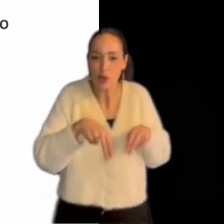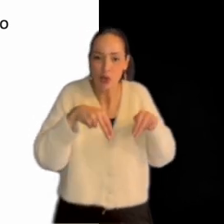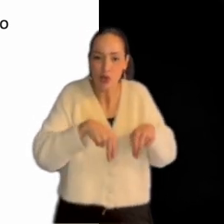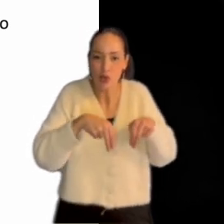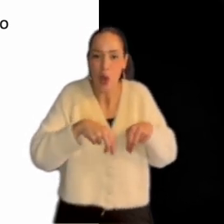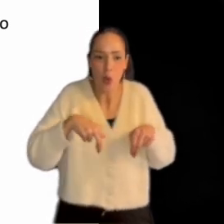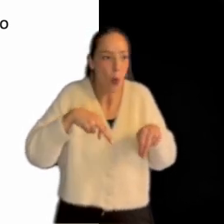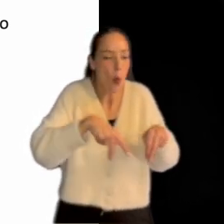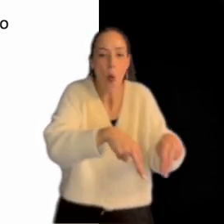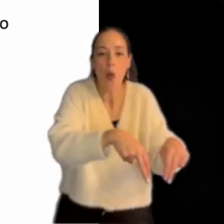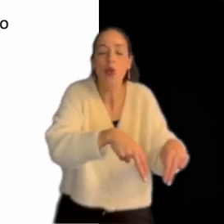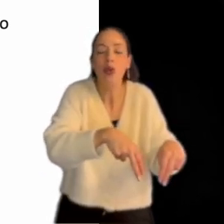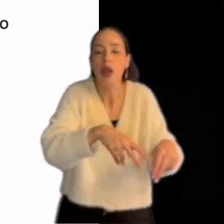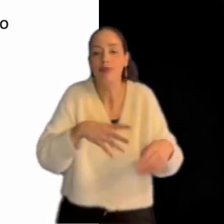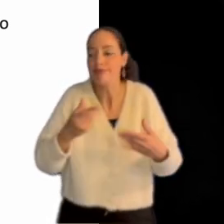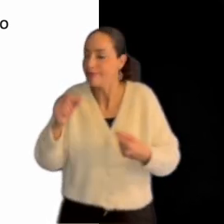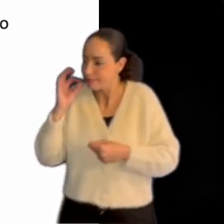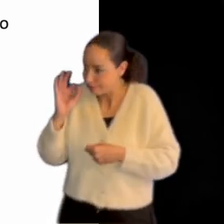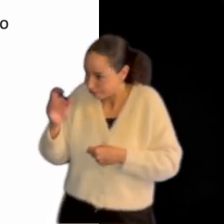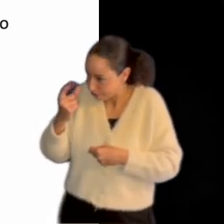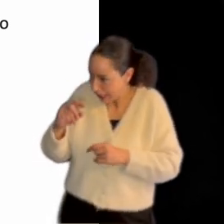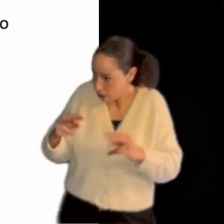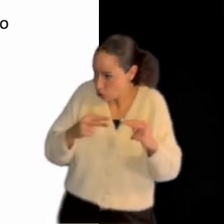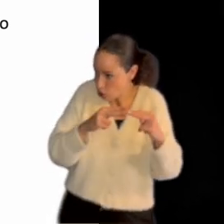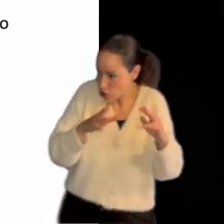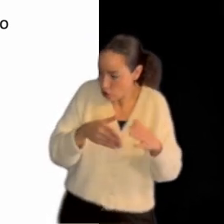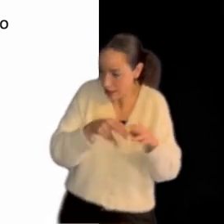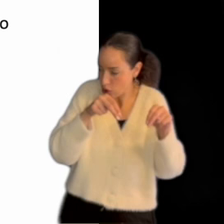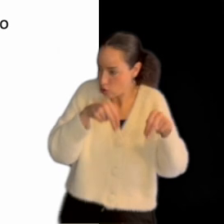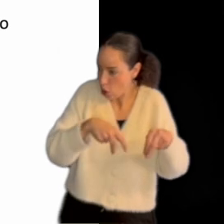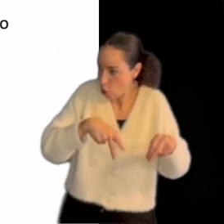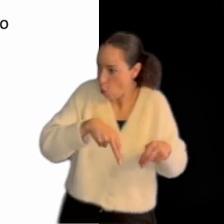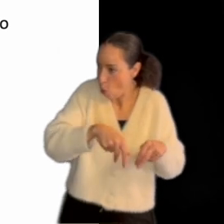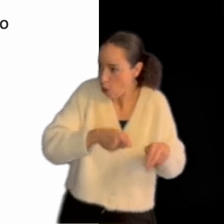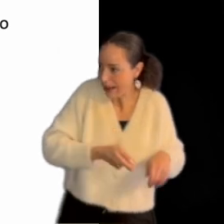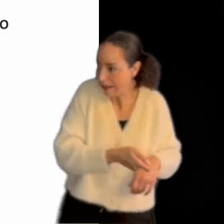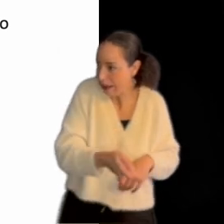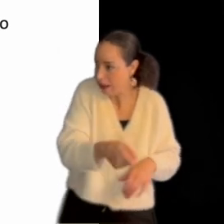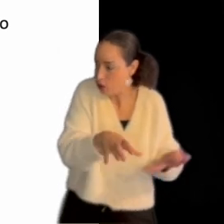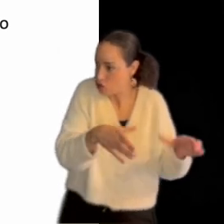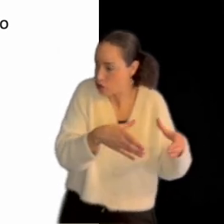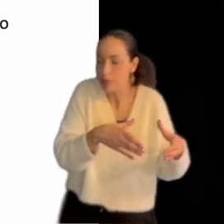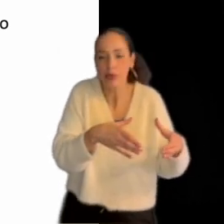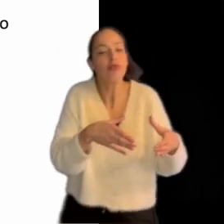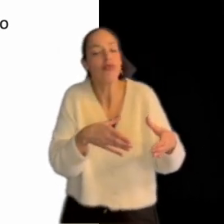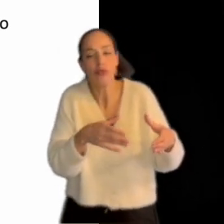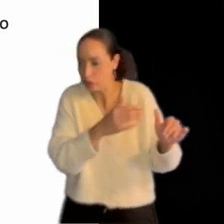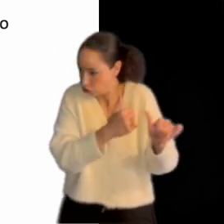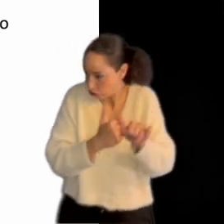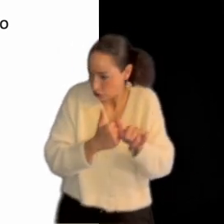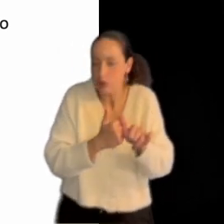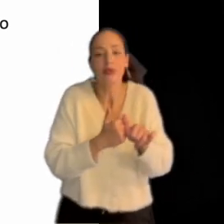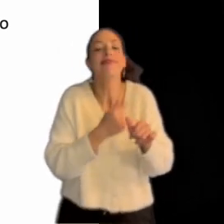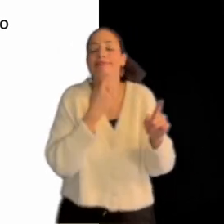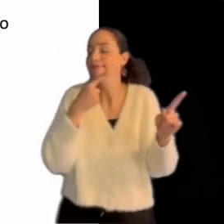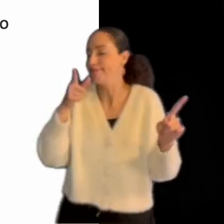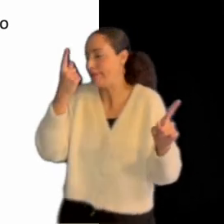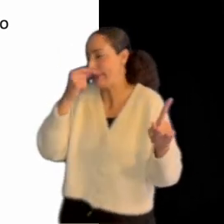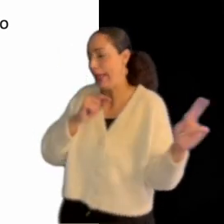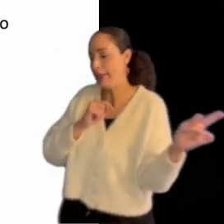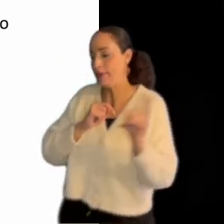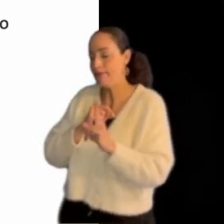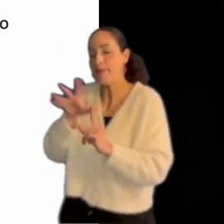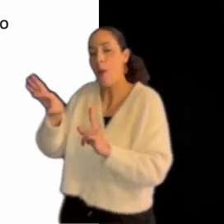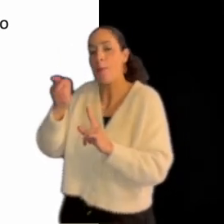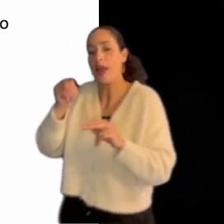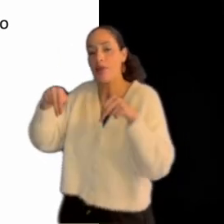and collect her so that she could walk with them and then accompany her home again. Gradually, she began to feel more at ease with the route and able to